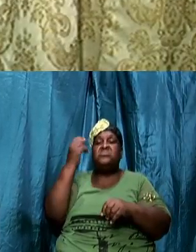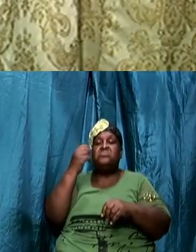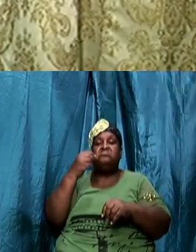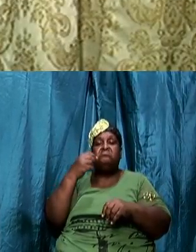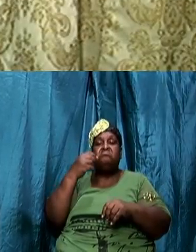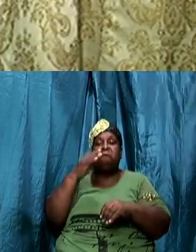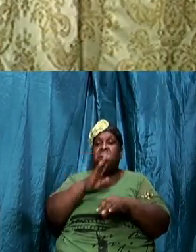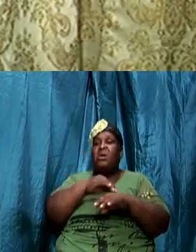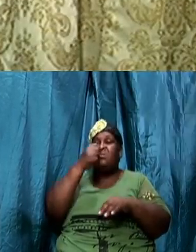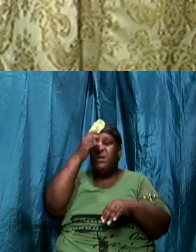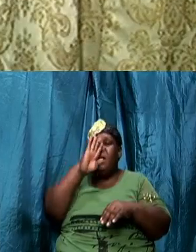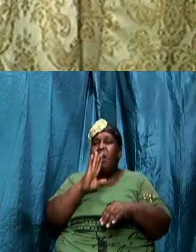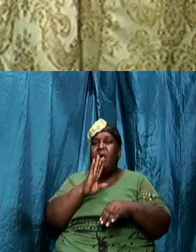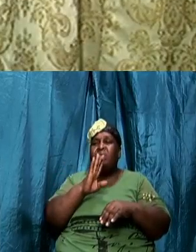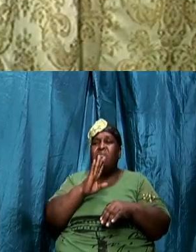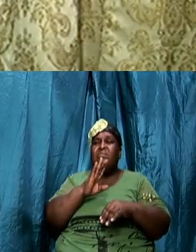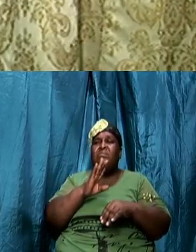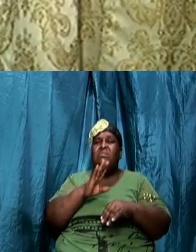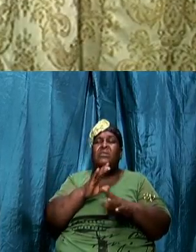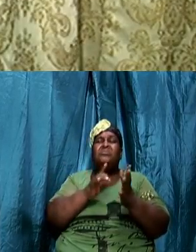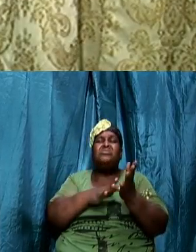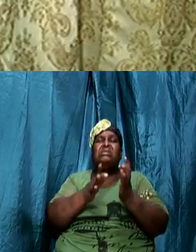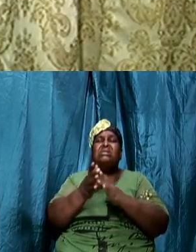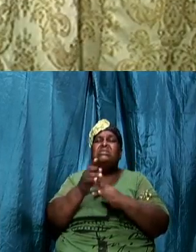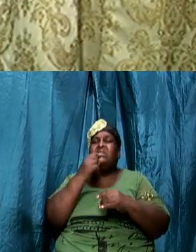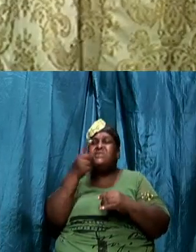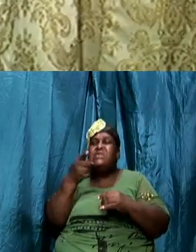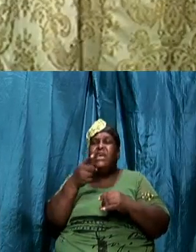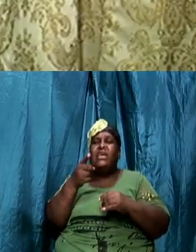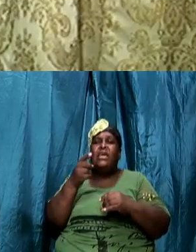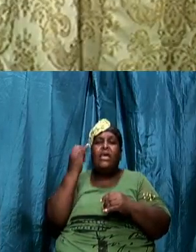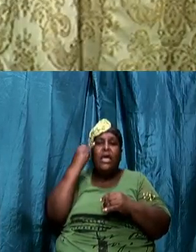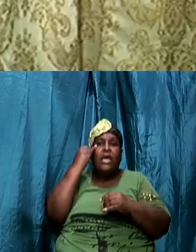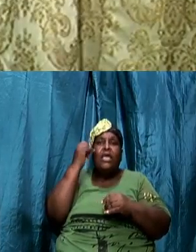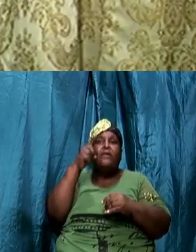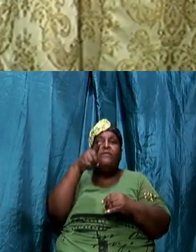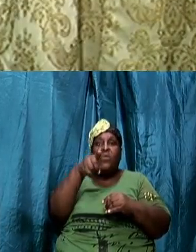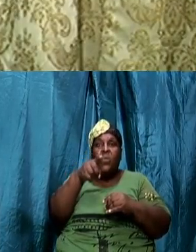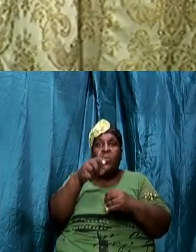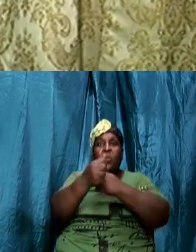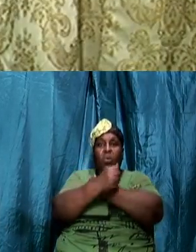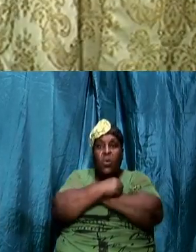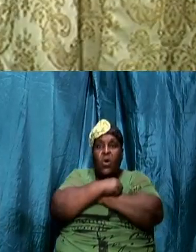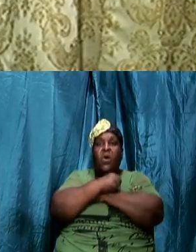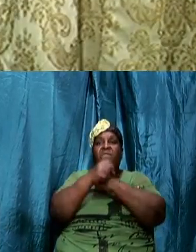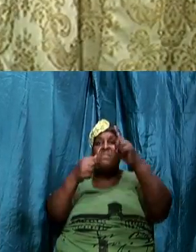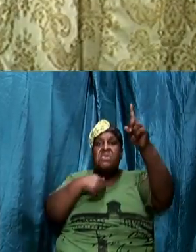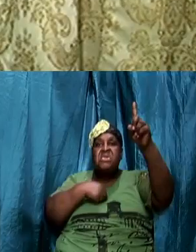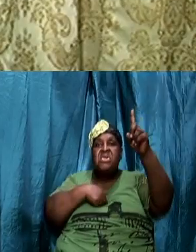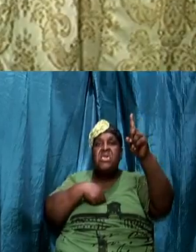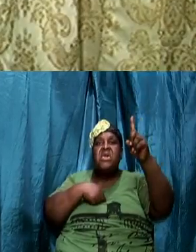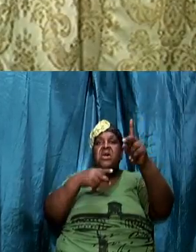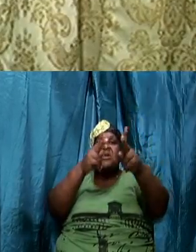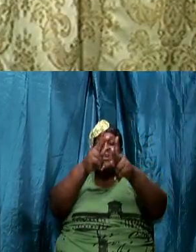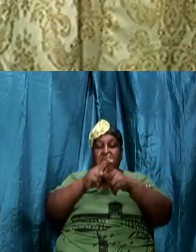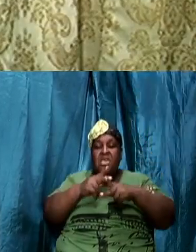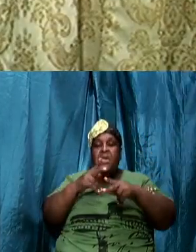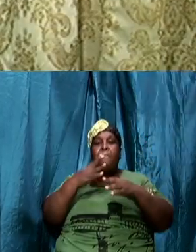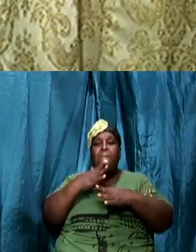when he said, if you love me, keep my commandments. If you love